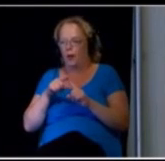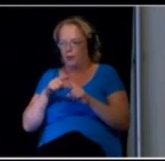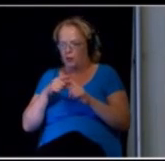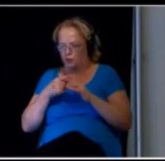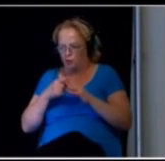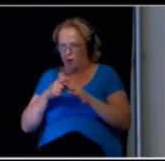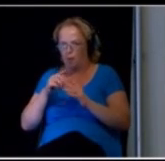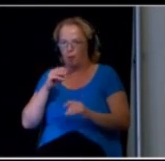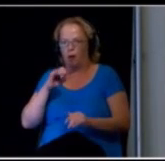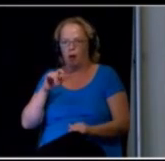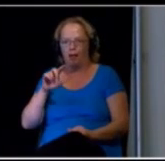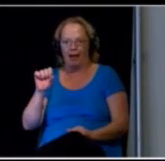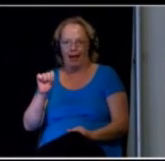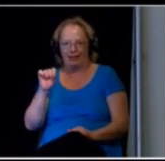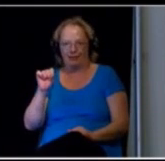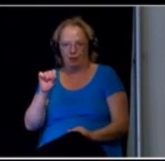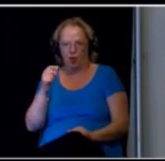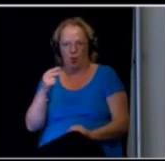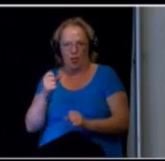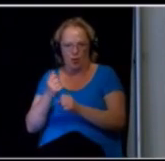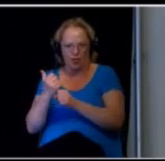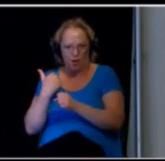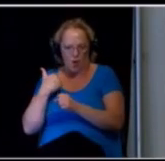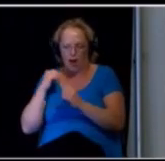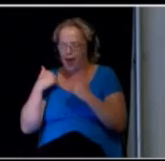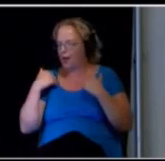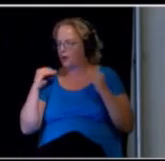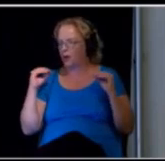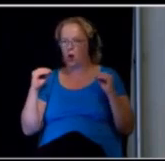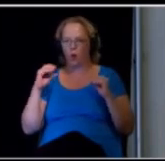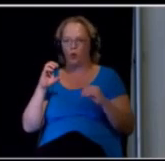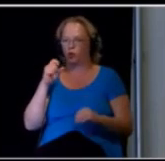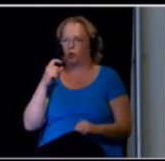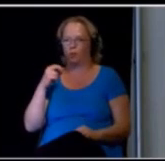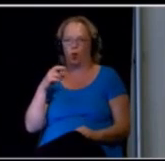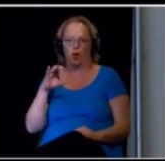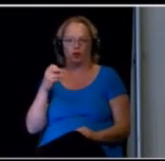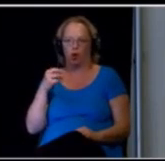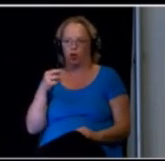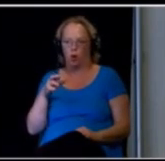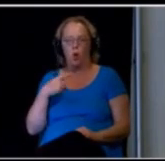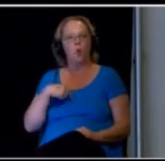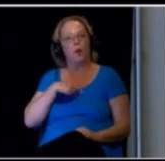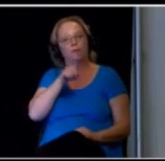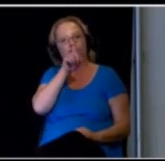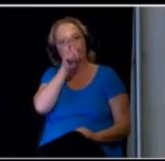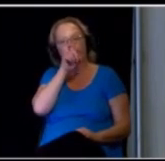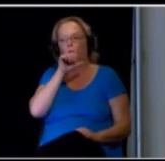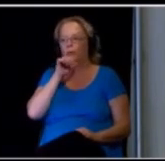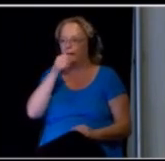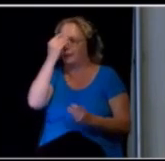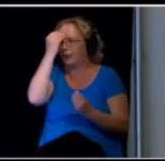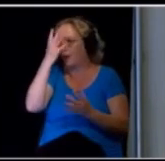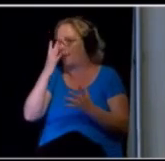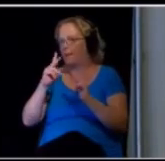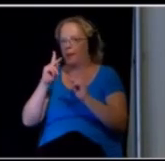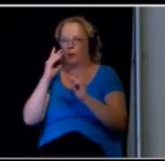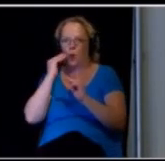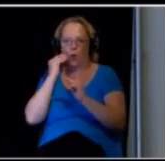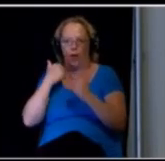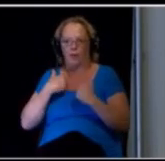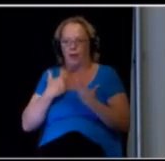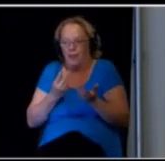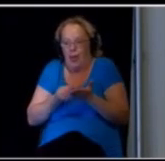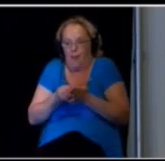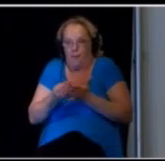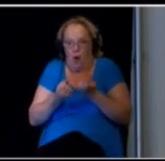ago, there were no superchargers anywhere. In fact, we didn't even tell people there was such a thing as a supercharger. people, for the first 6 months of the car, bought the car